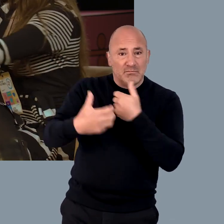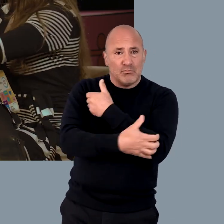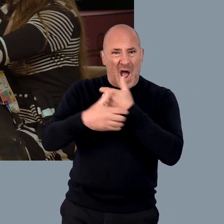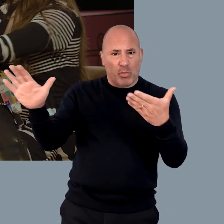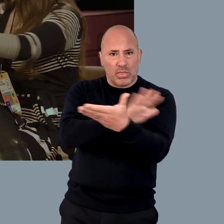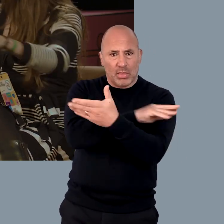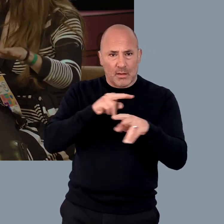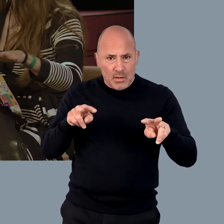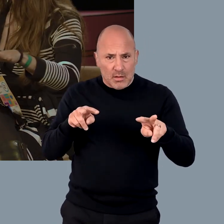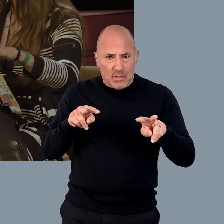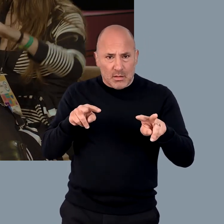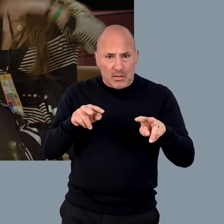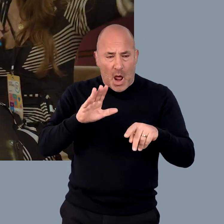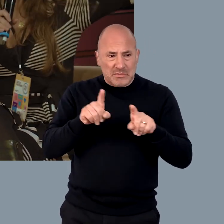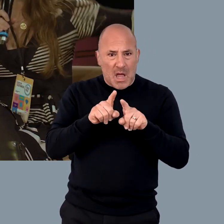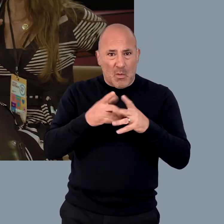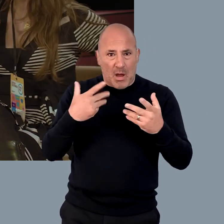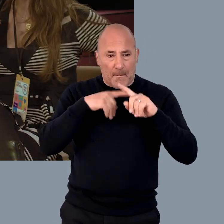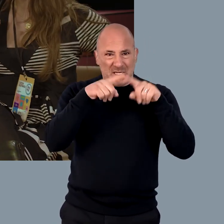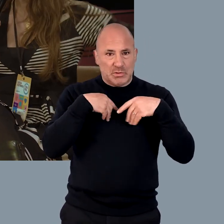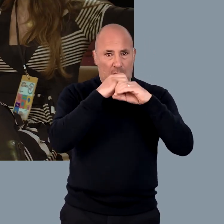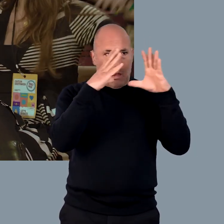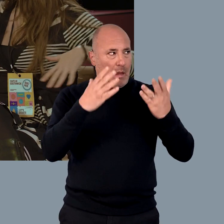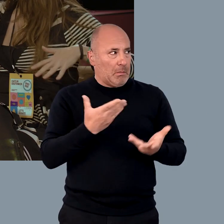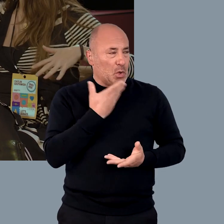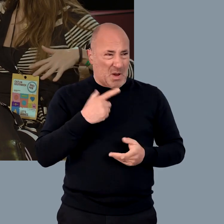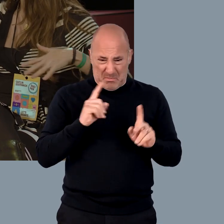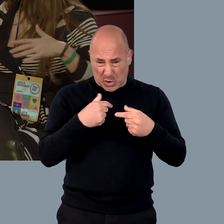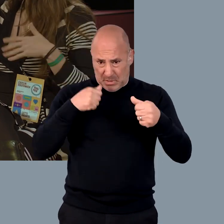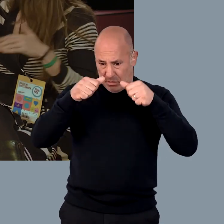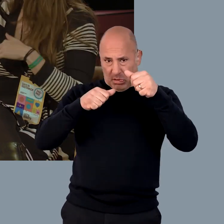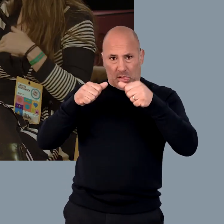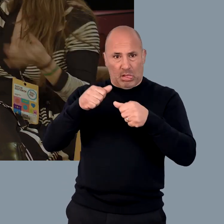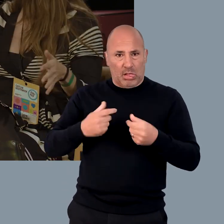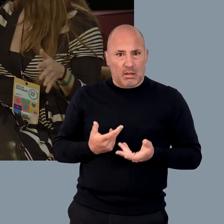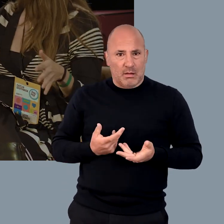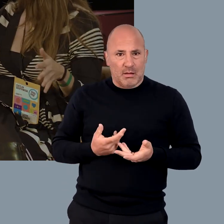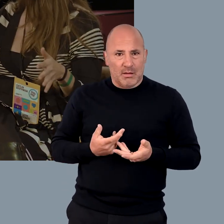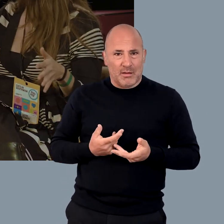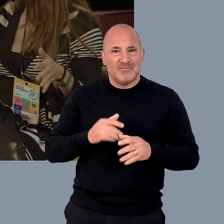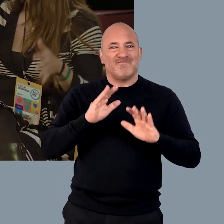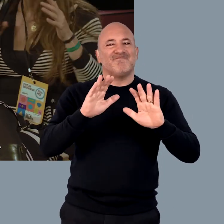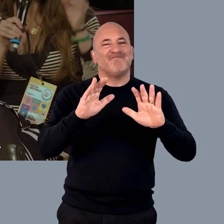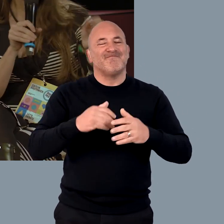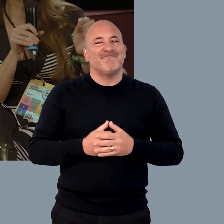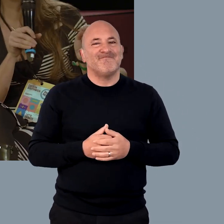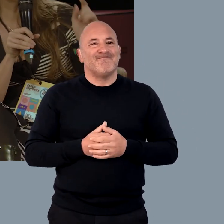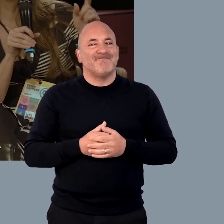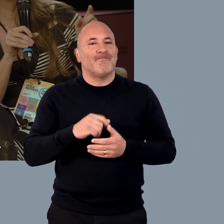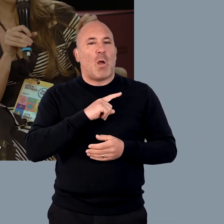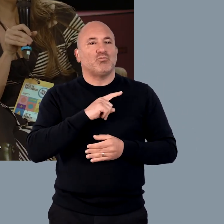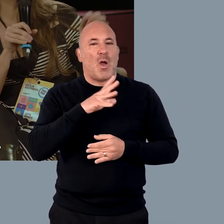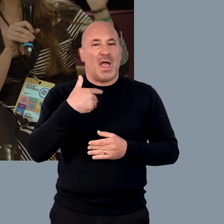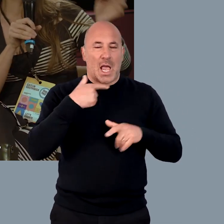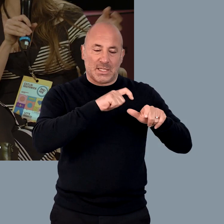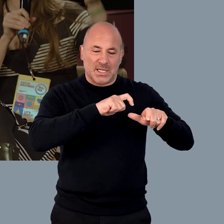all brown, it's all the same color, and you don't know what the picture is because you don't have a picture, it seems absolutely impossible. But I always say that this